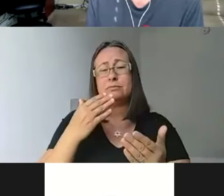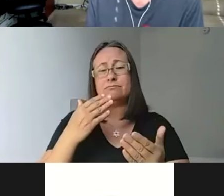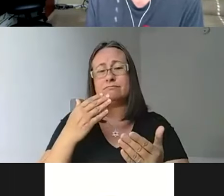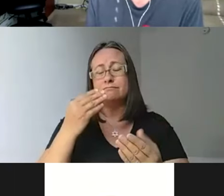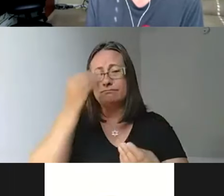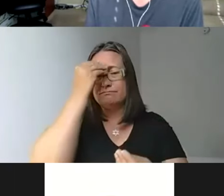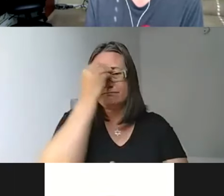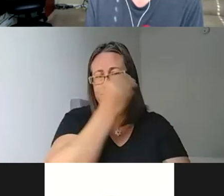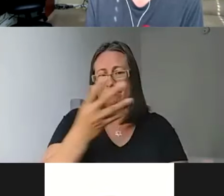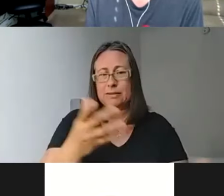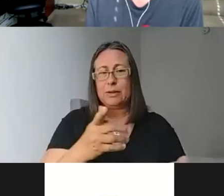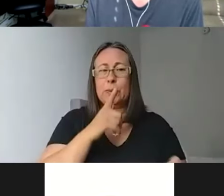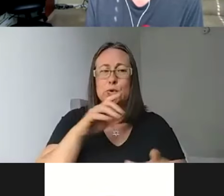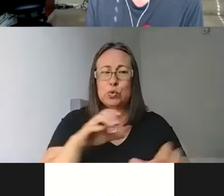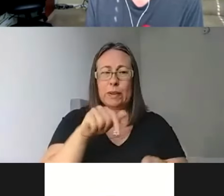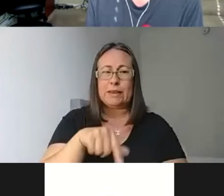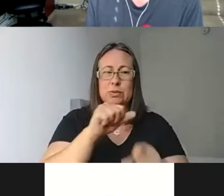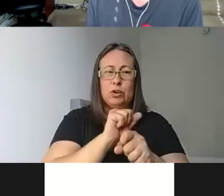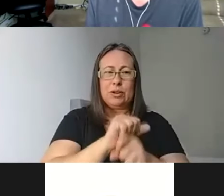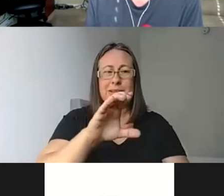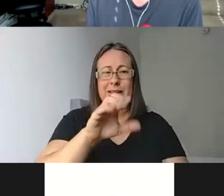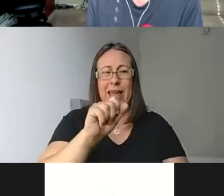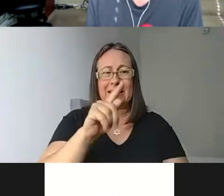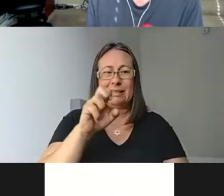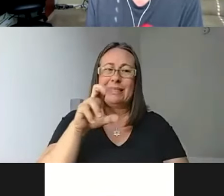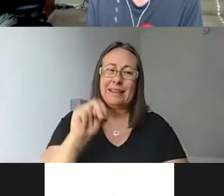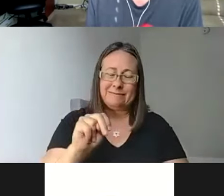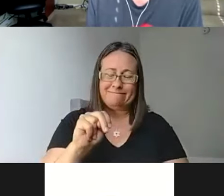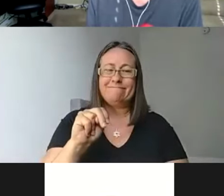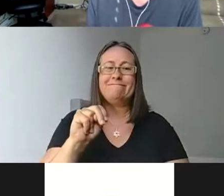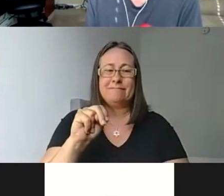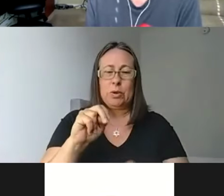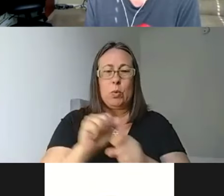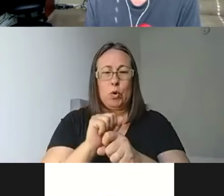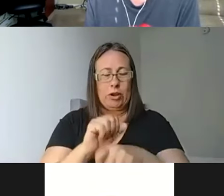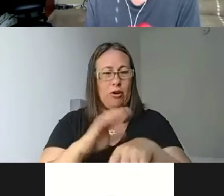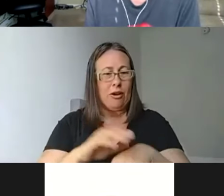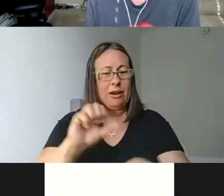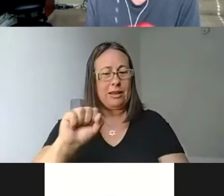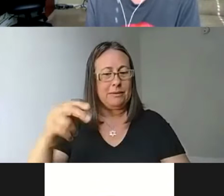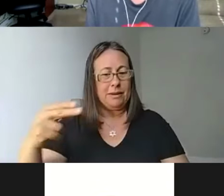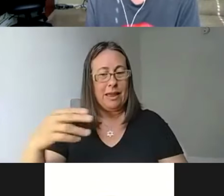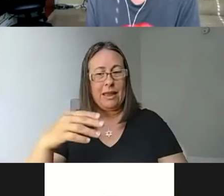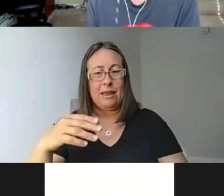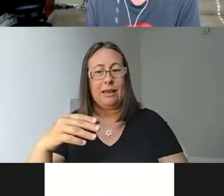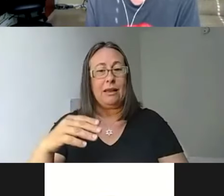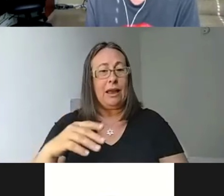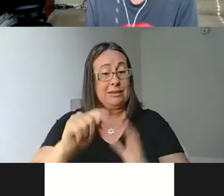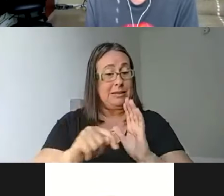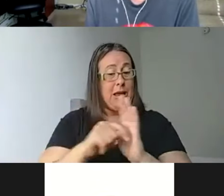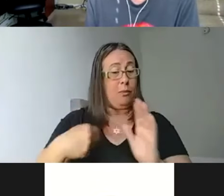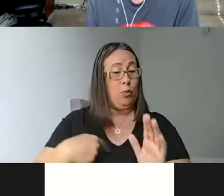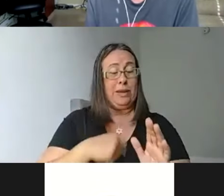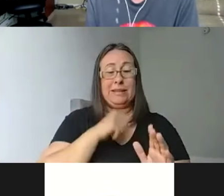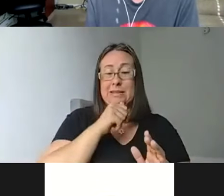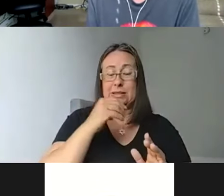this work. Caitlin started this project working on sonic hedgehog and oligodendrocytes at a time when we didn't work on either of those things, and I actually knew nothing